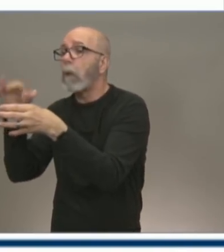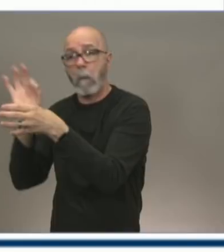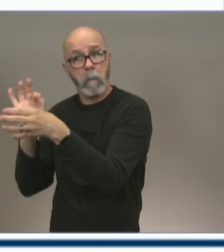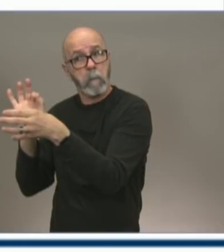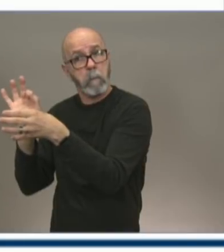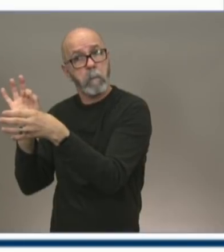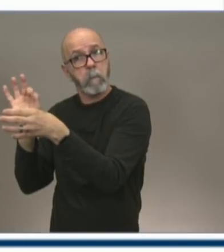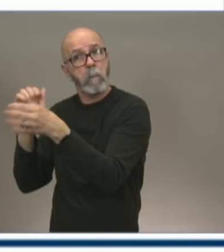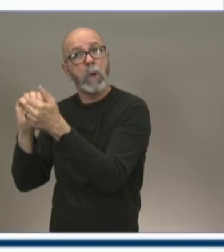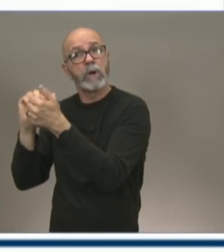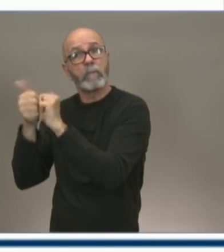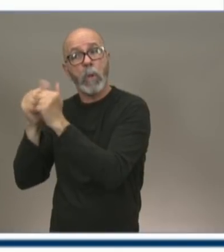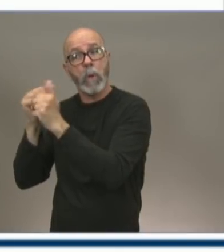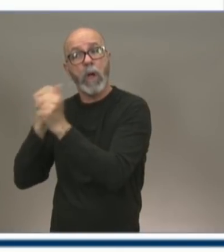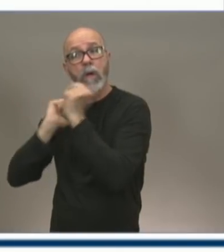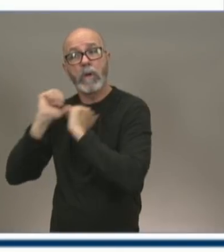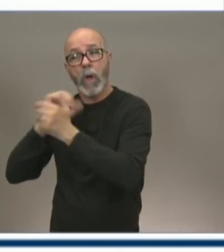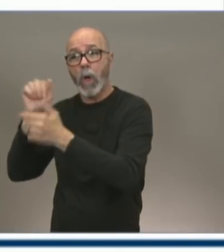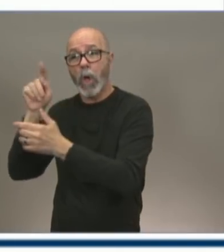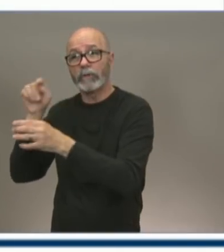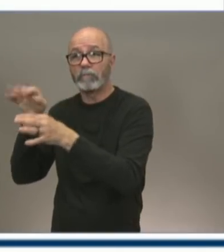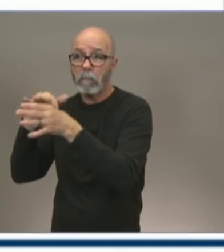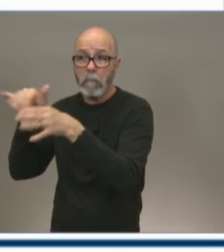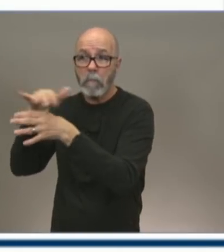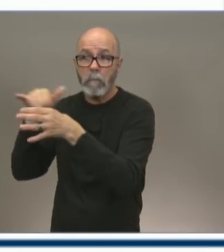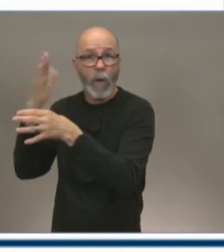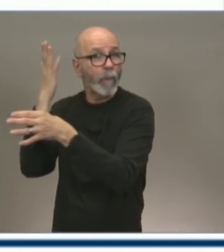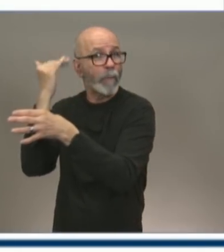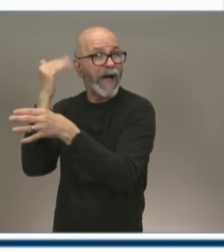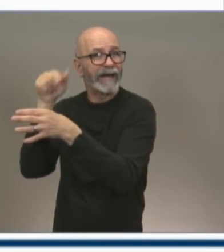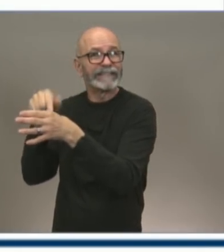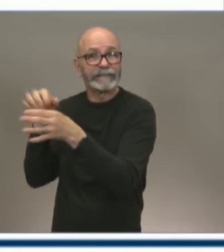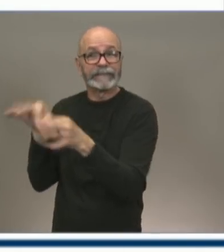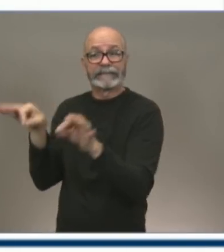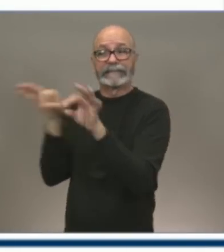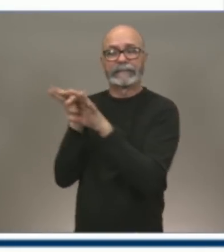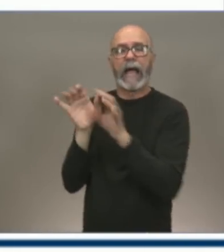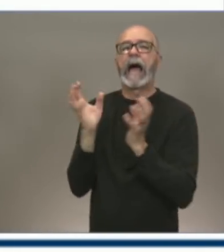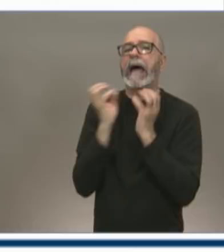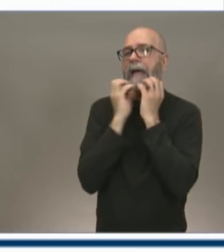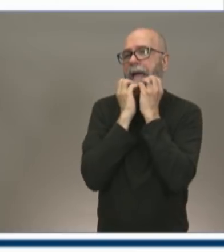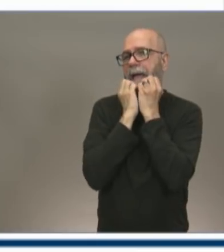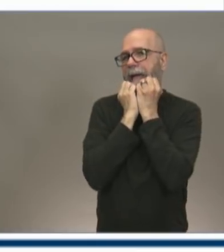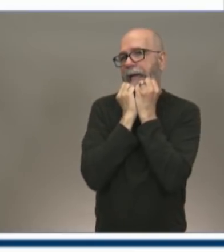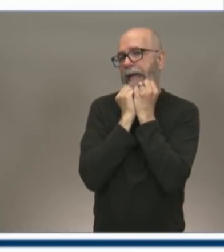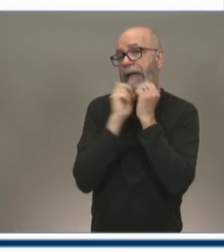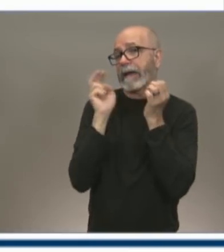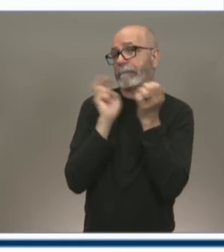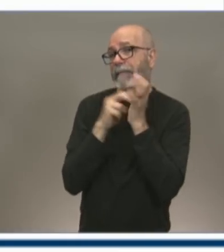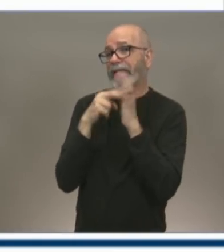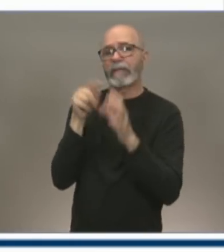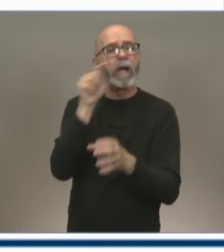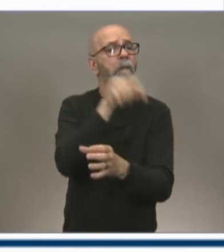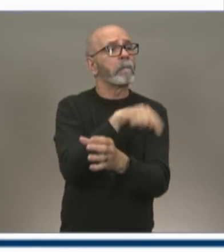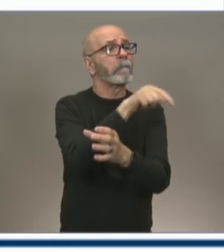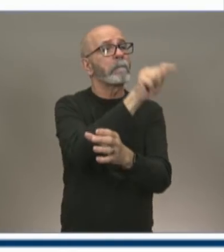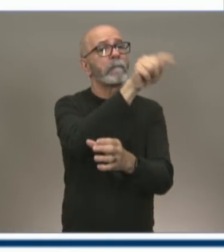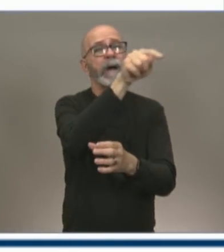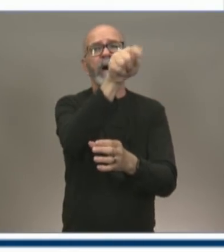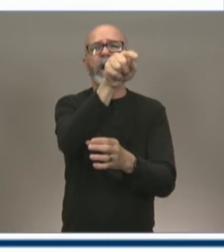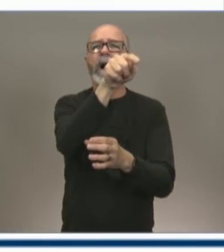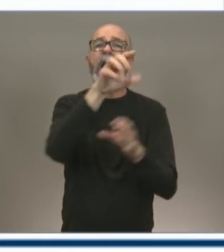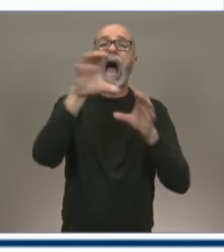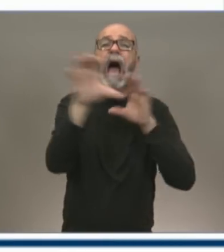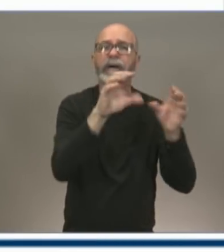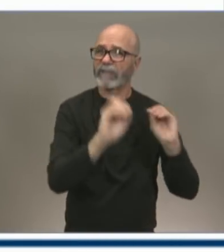culture was a recognition of the importance of those. By no means diminishes the importance of other activities, but again, it's a